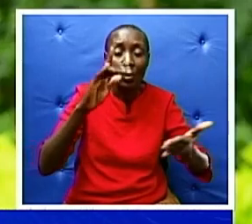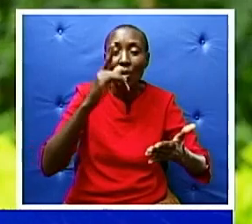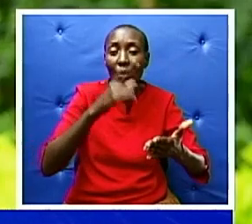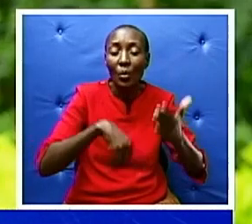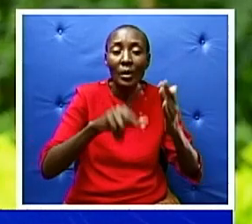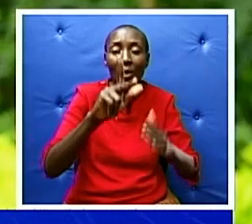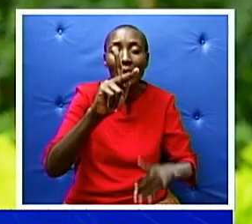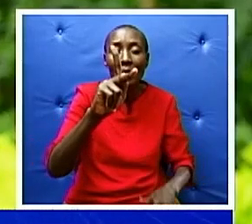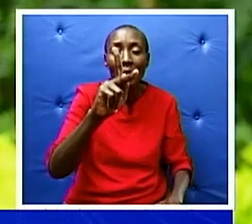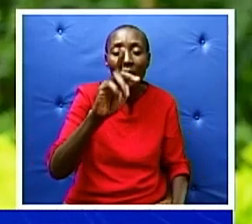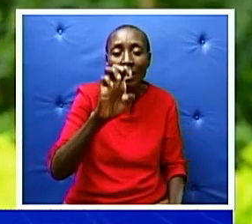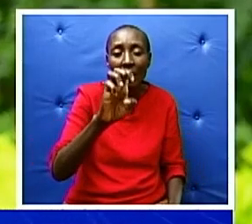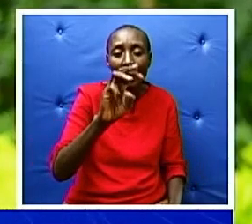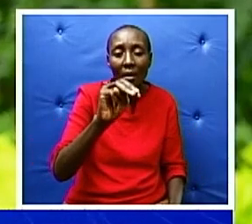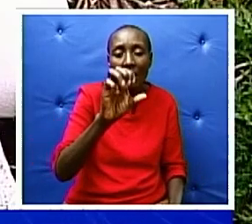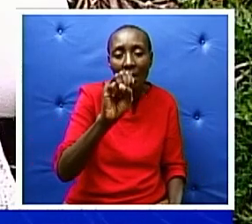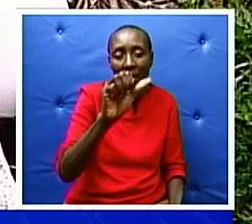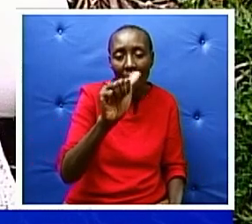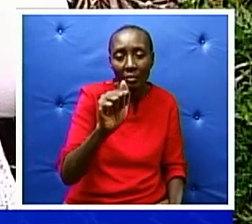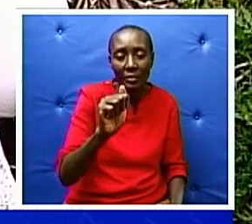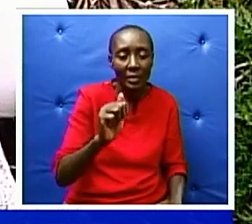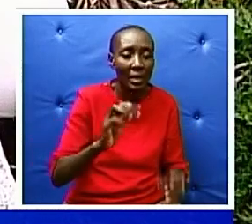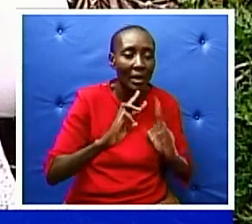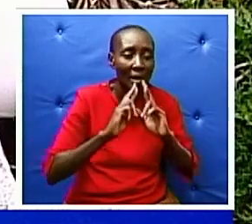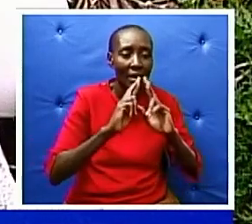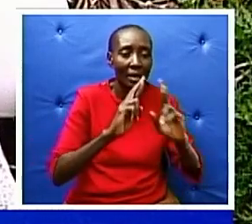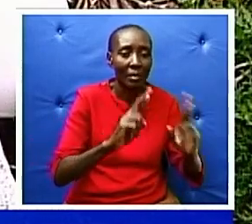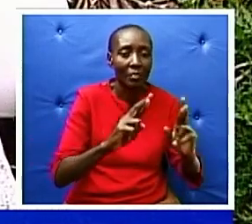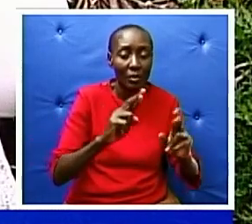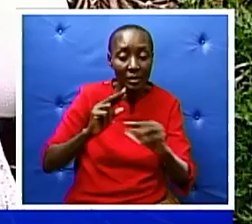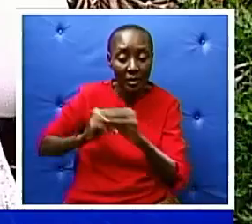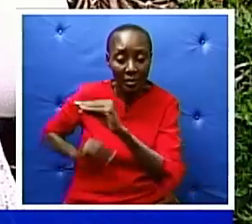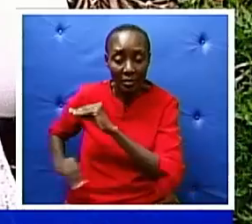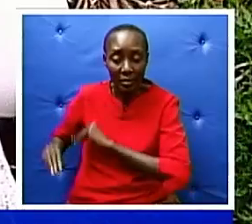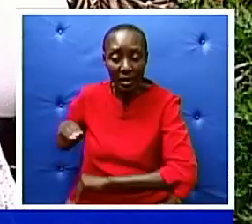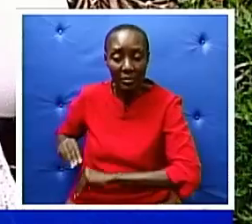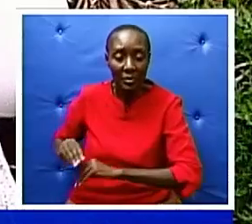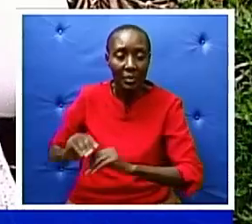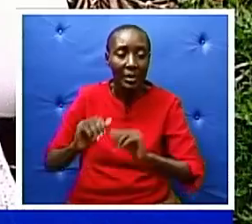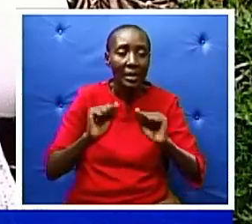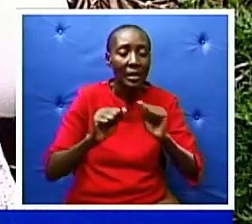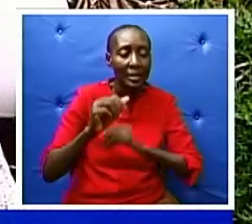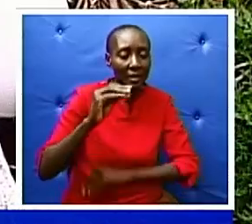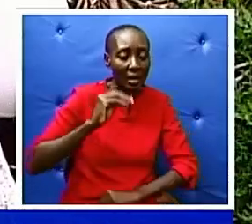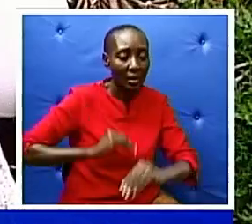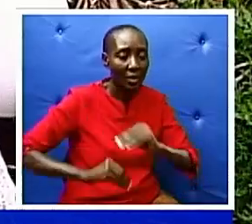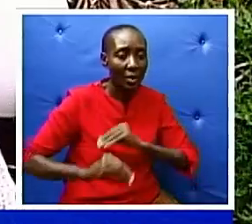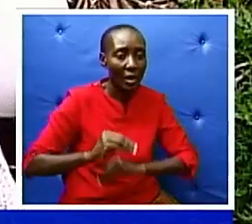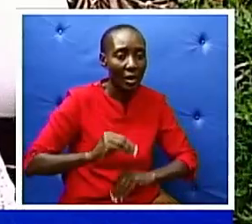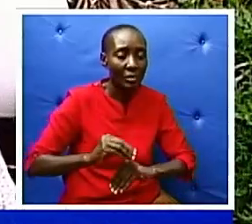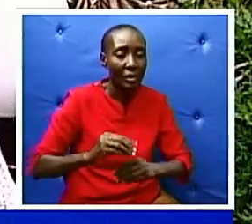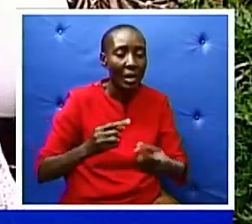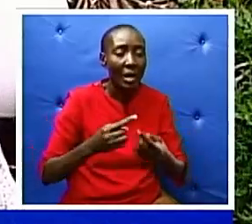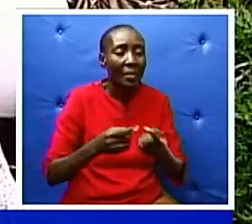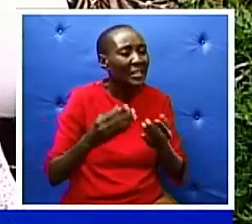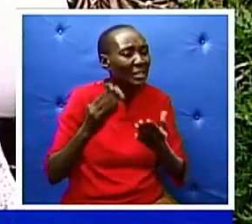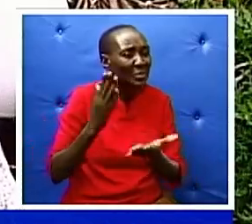KEMSA reports. Scandal. And scandals, which have turned out to be a joke in